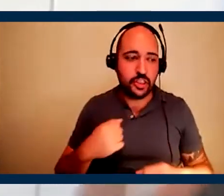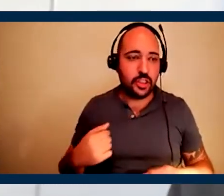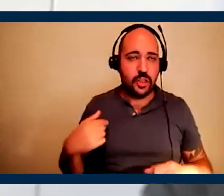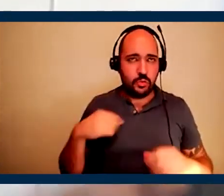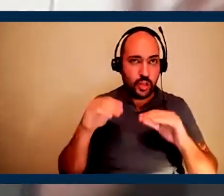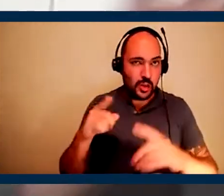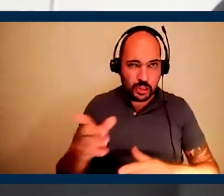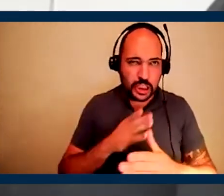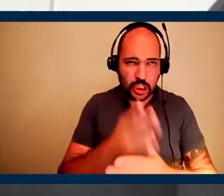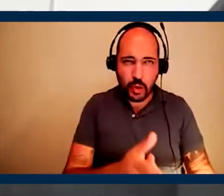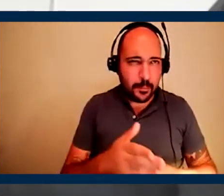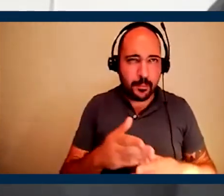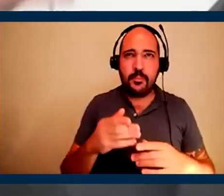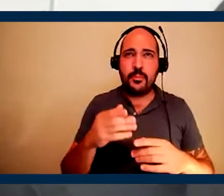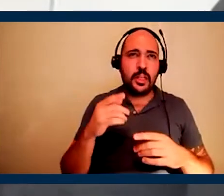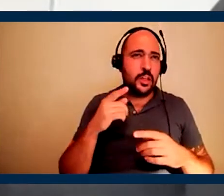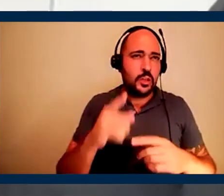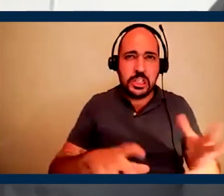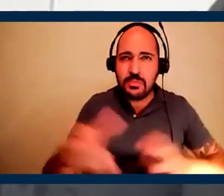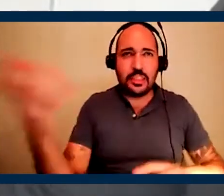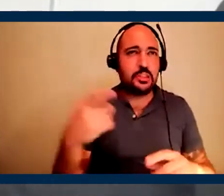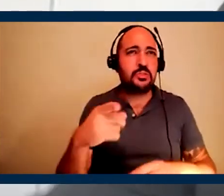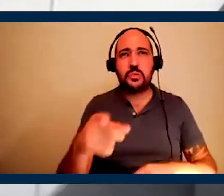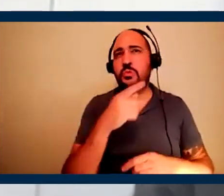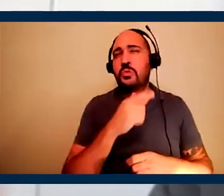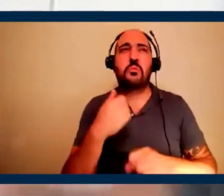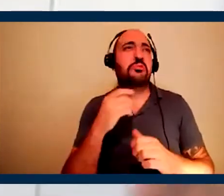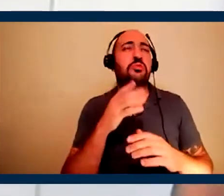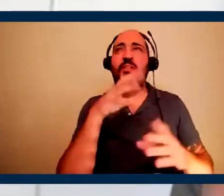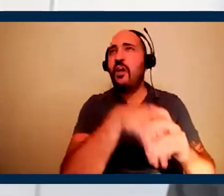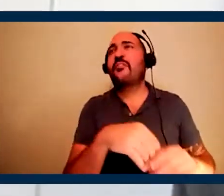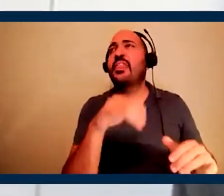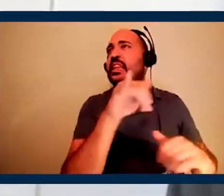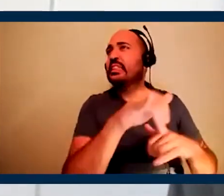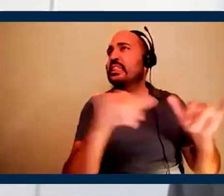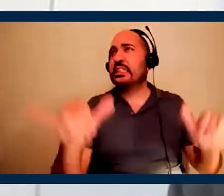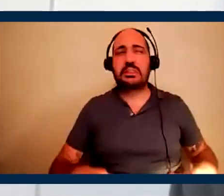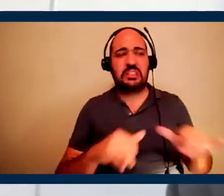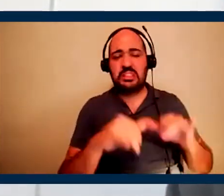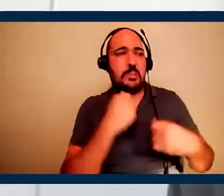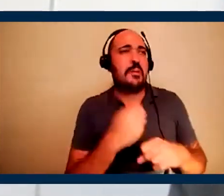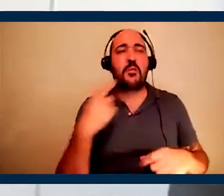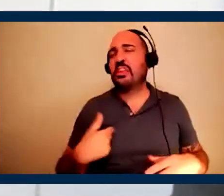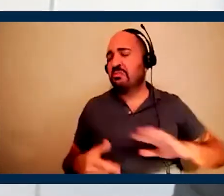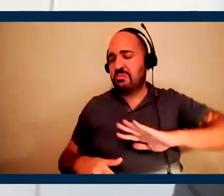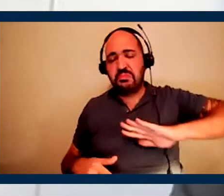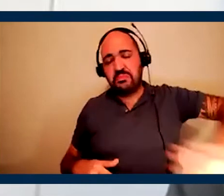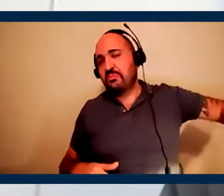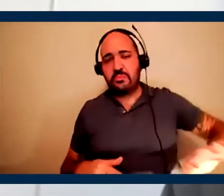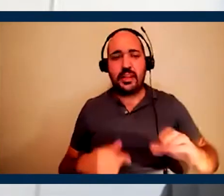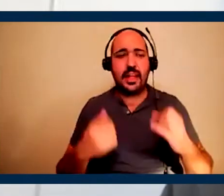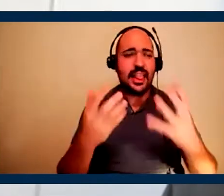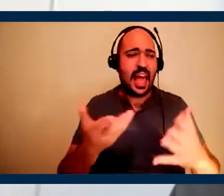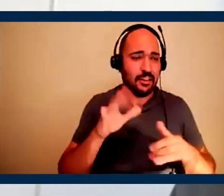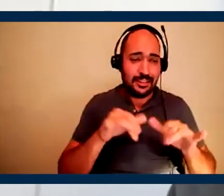disrupt, you make noise, you don't engage with the system because the system wasn't built for you. And that's all very true, right? A lot of our systems are not broken. They were